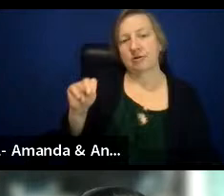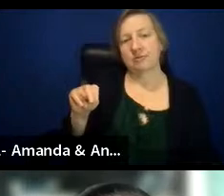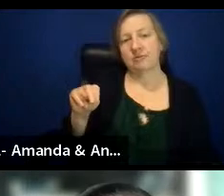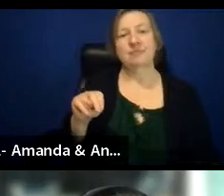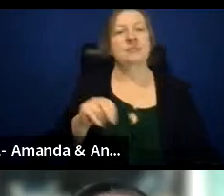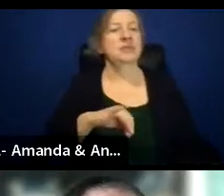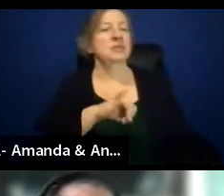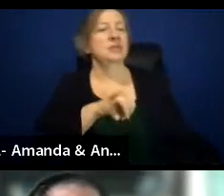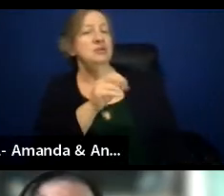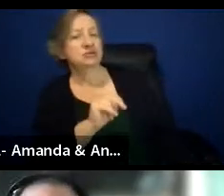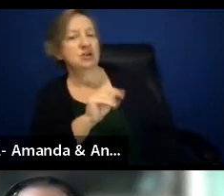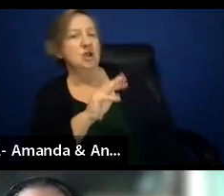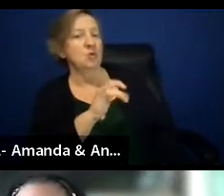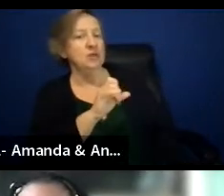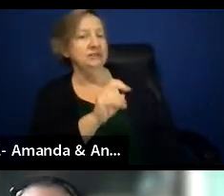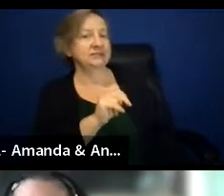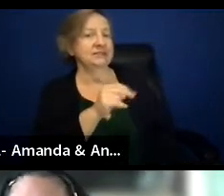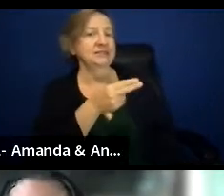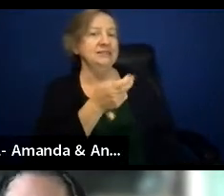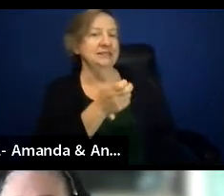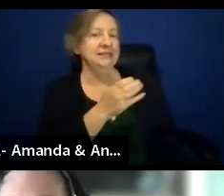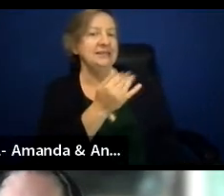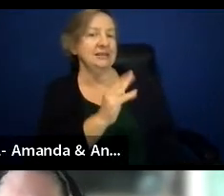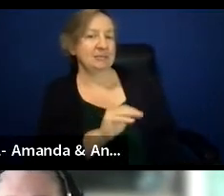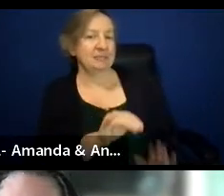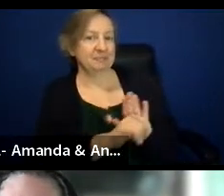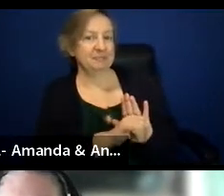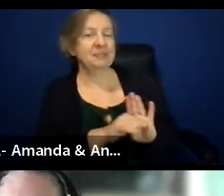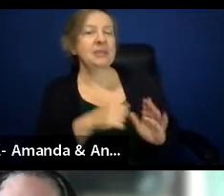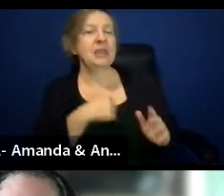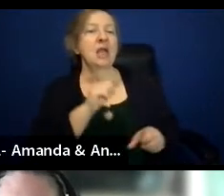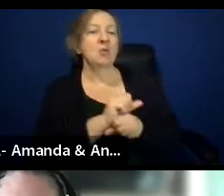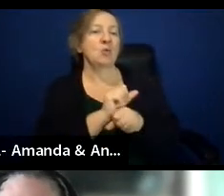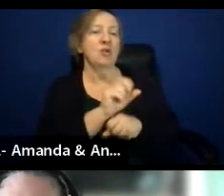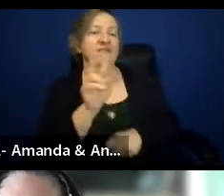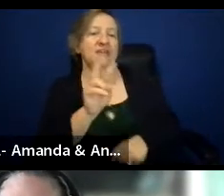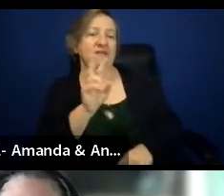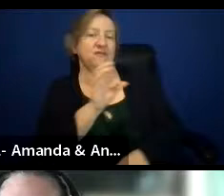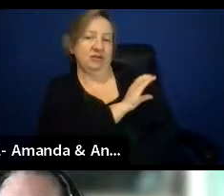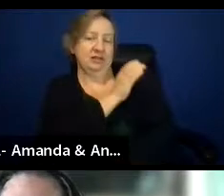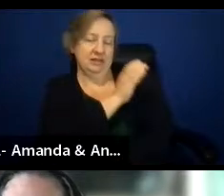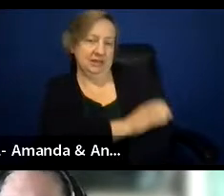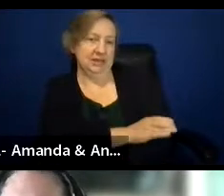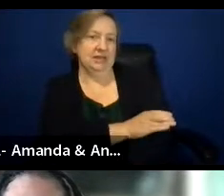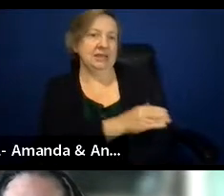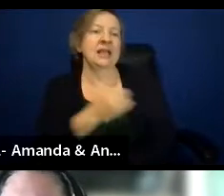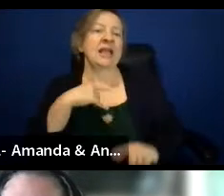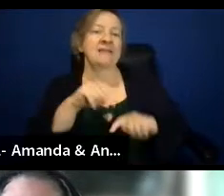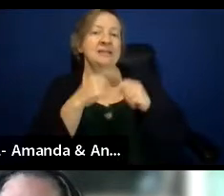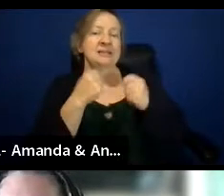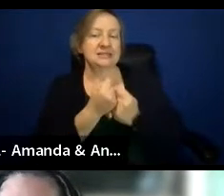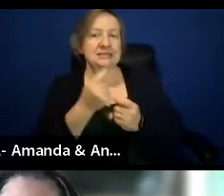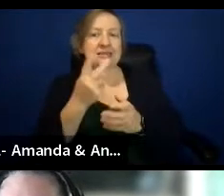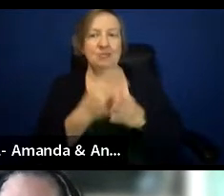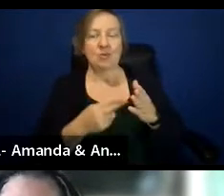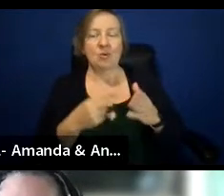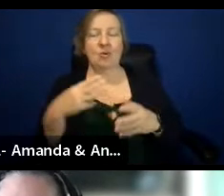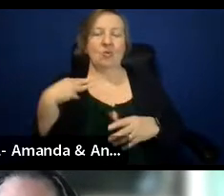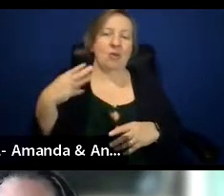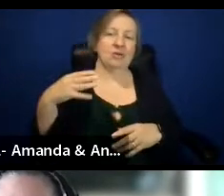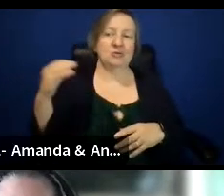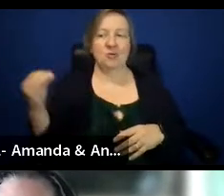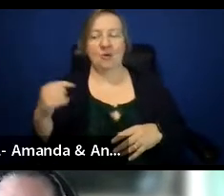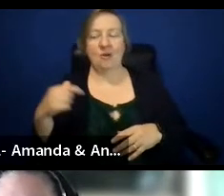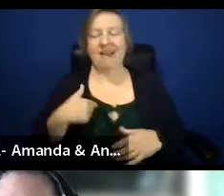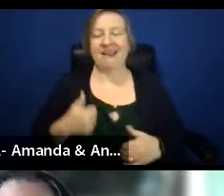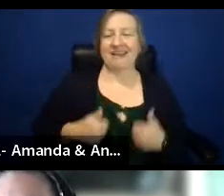Hi, John Wilson, he, him, and I work for Vancouver Clinic, and I have team members on both sides of the river, and I live on the Vancouver